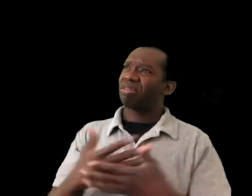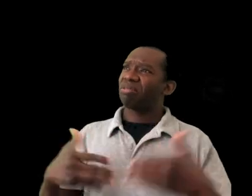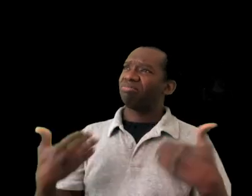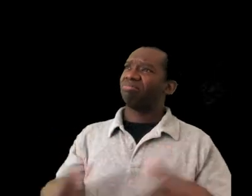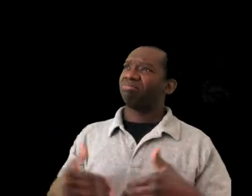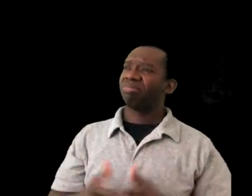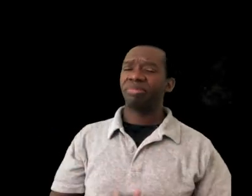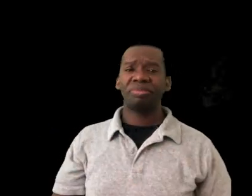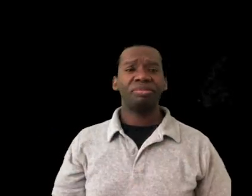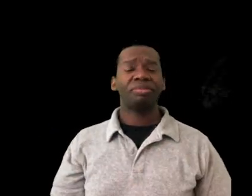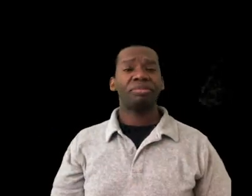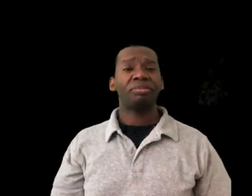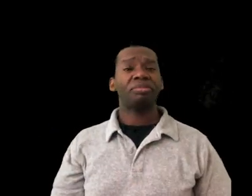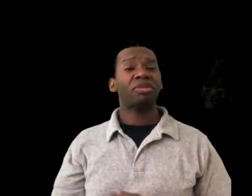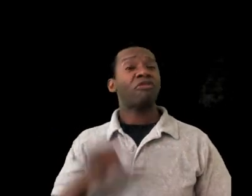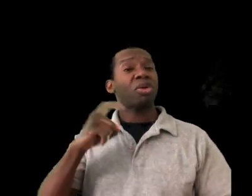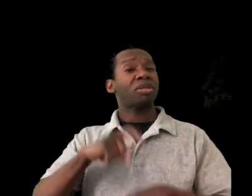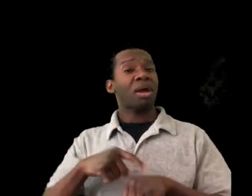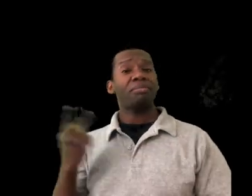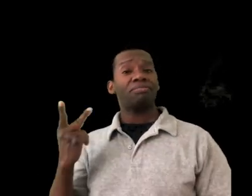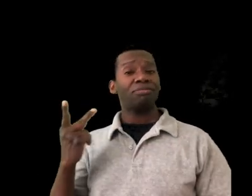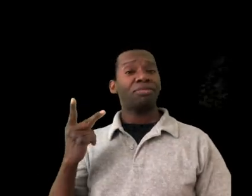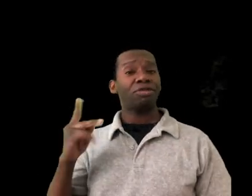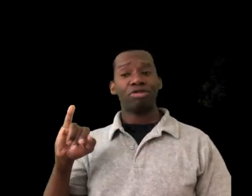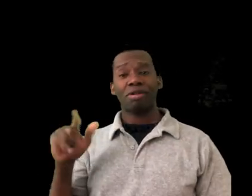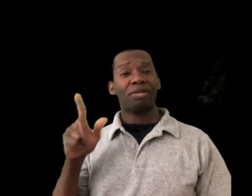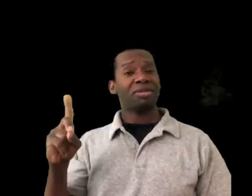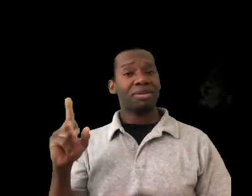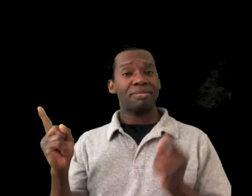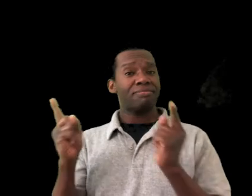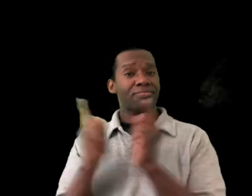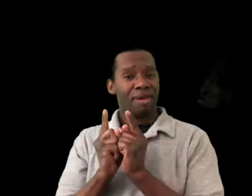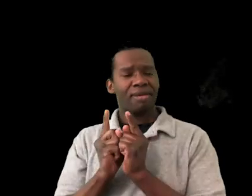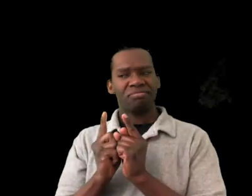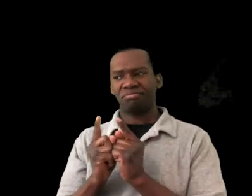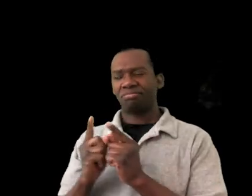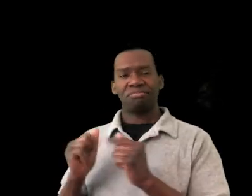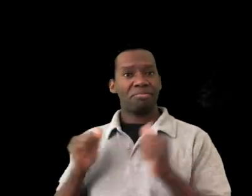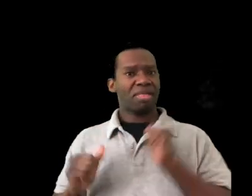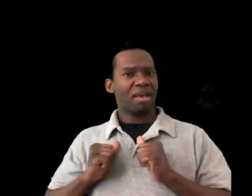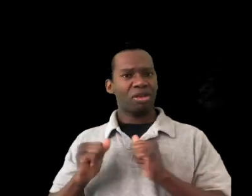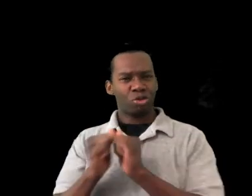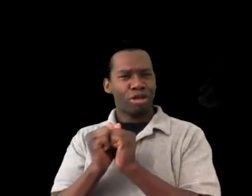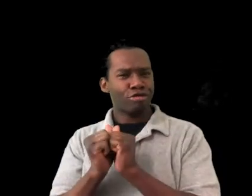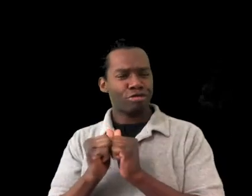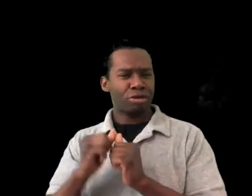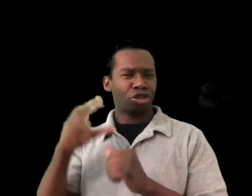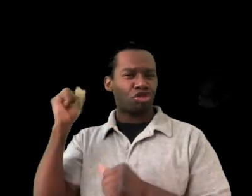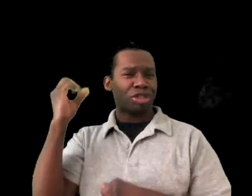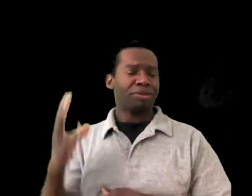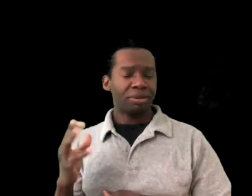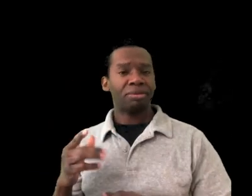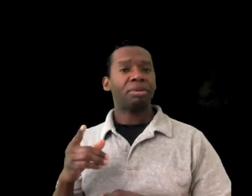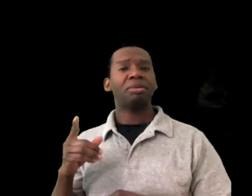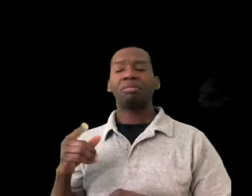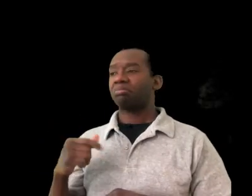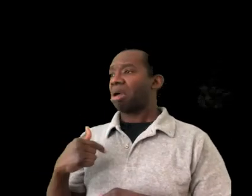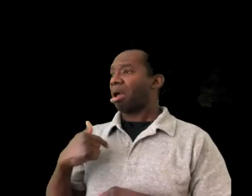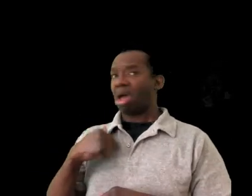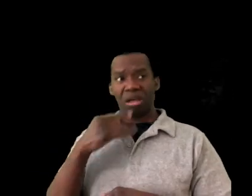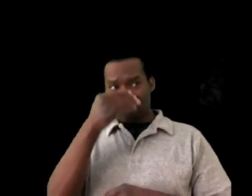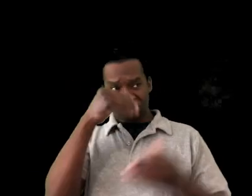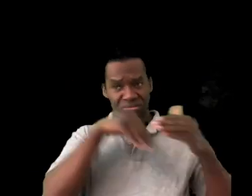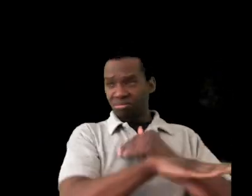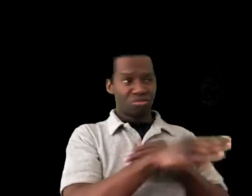performances, we couldn't help but just believe in his investment. The very first time we met, at the first rehearsal of Much Ado About